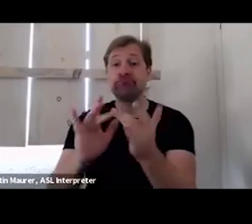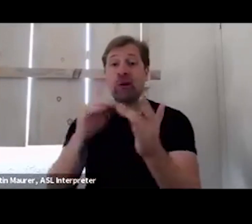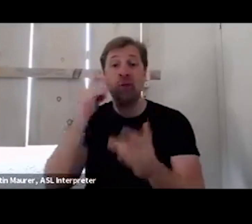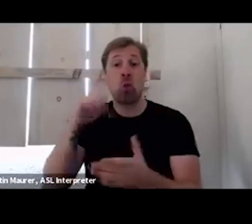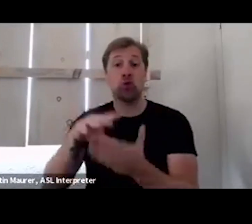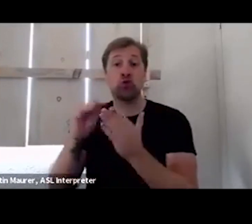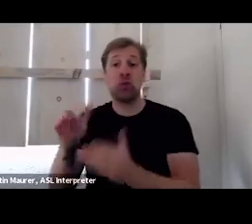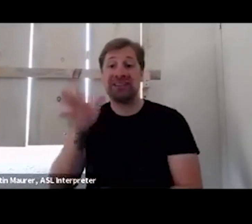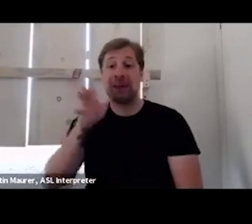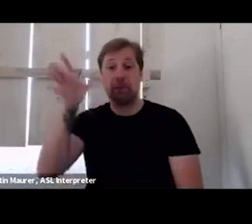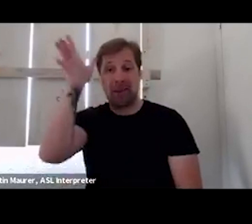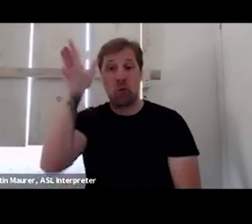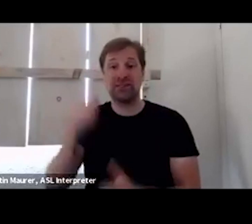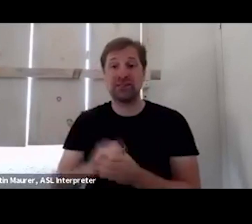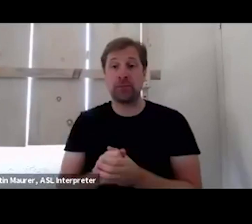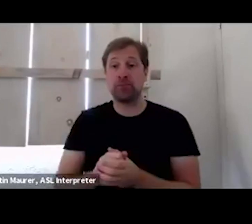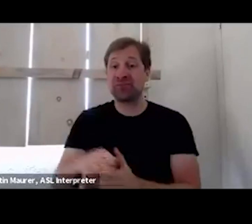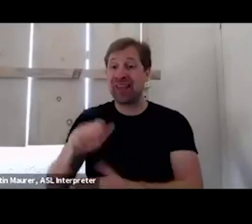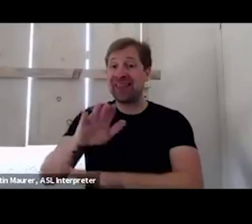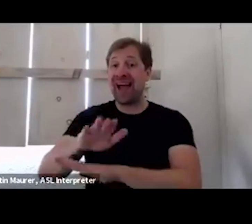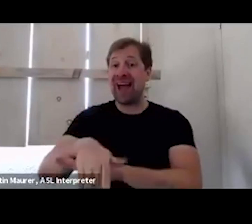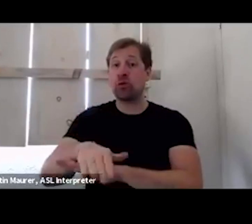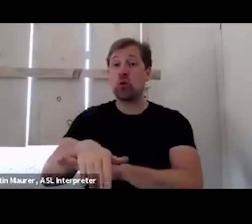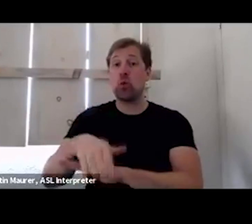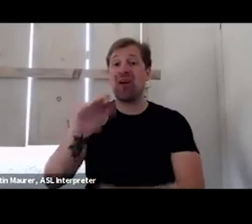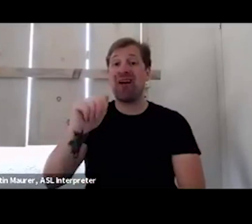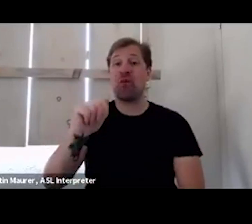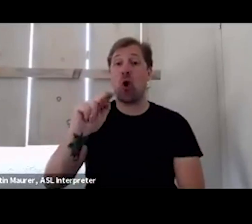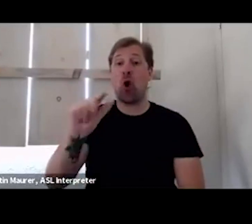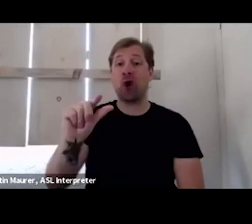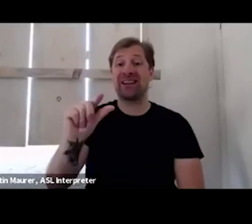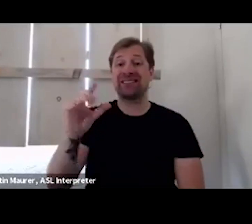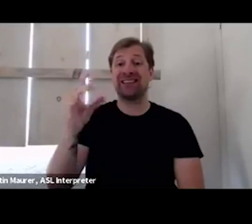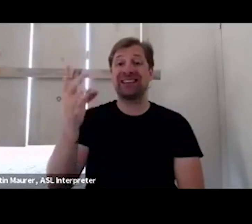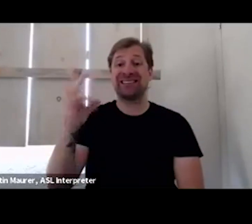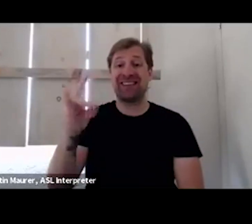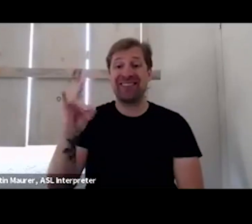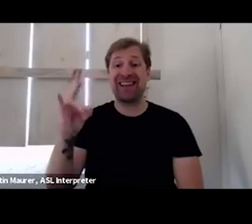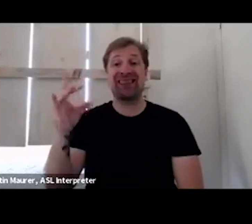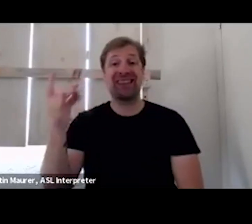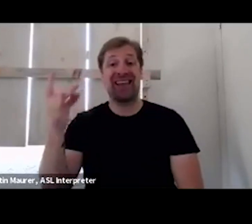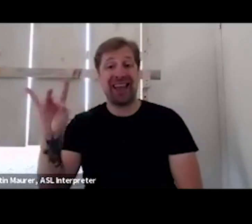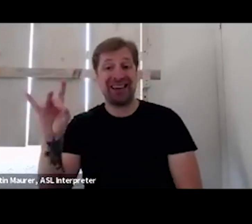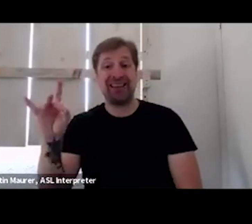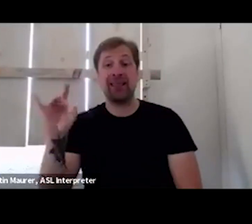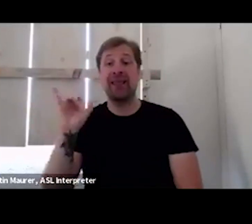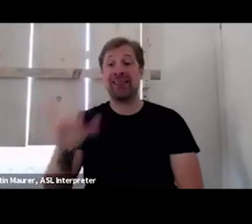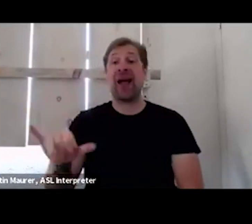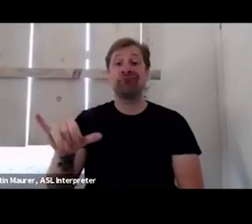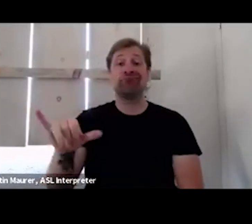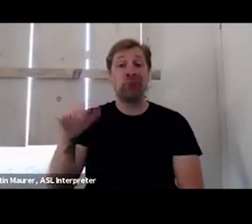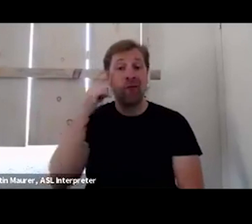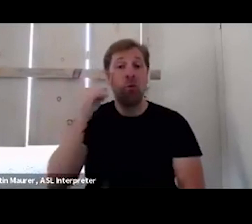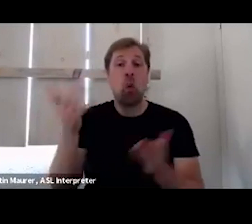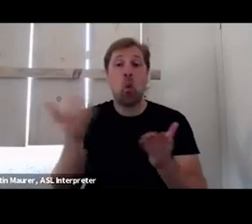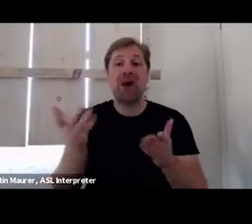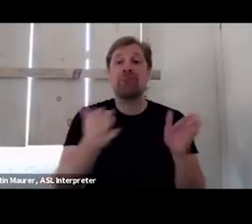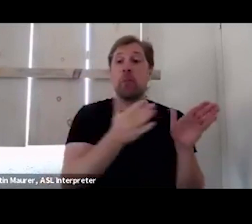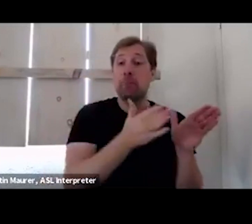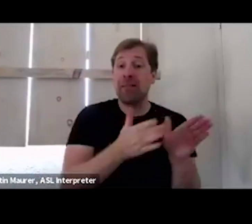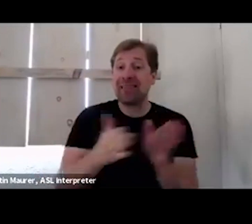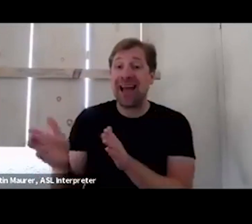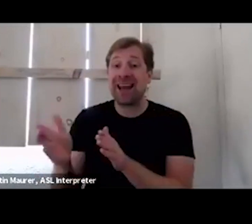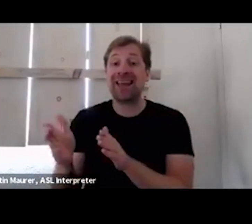The afternoons of August 17th through 18th will be used for planning and preparation for the beginning